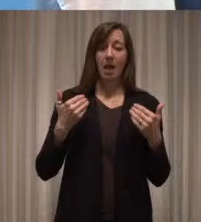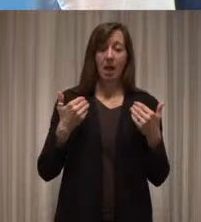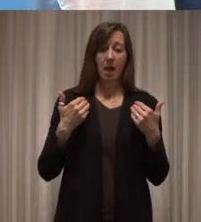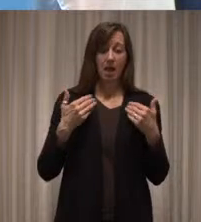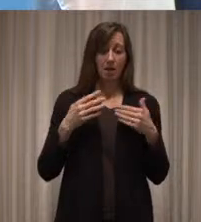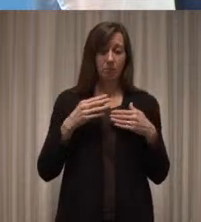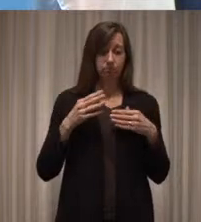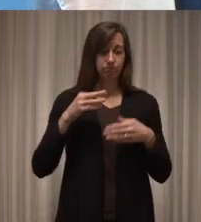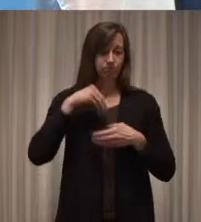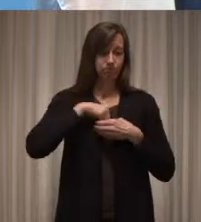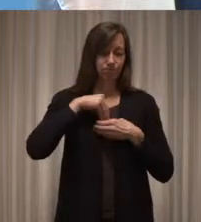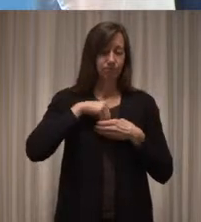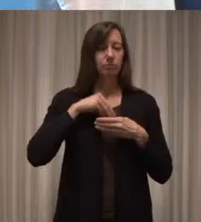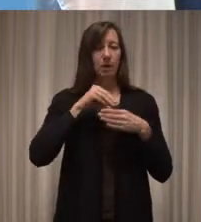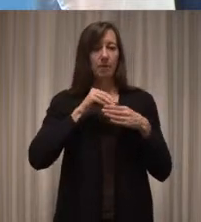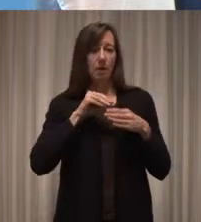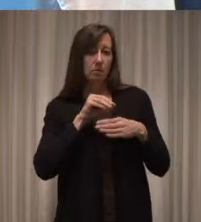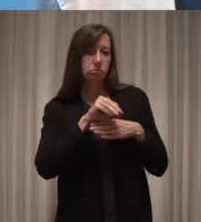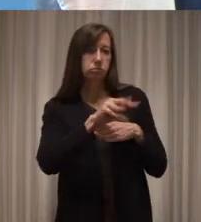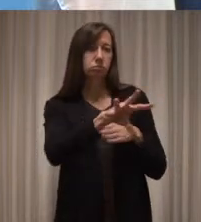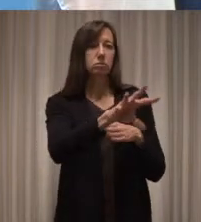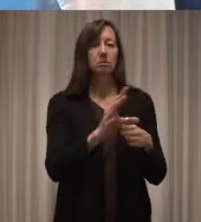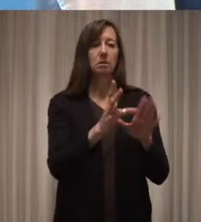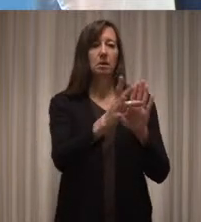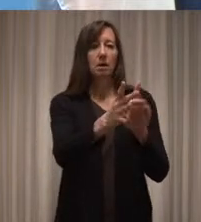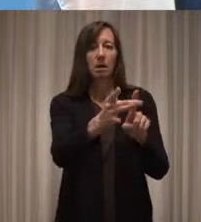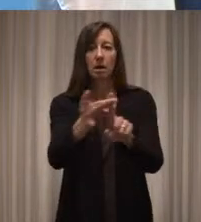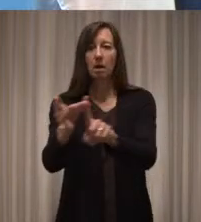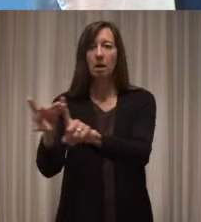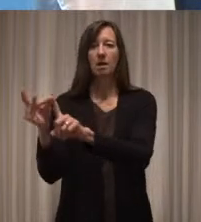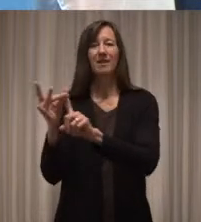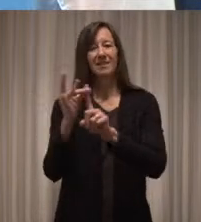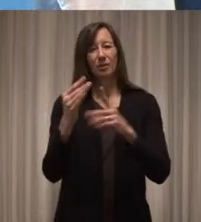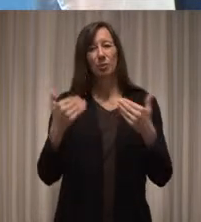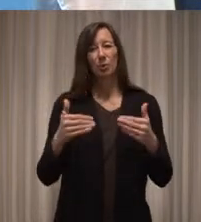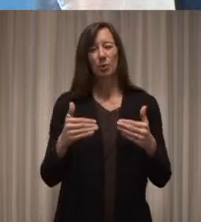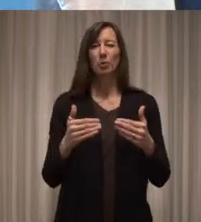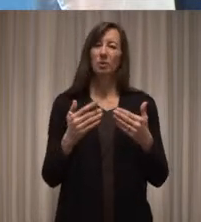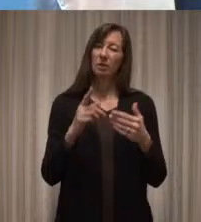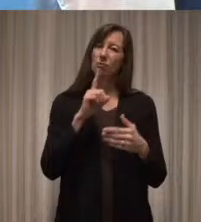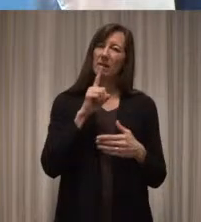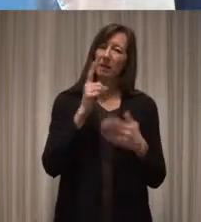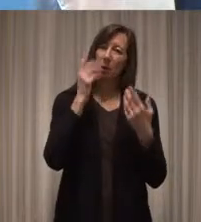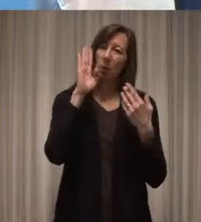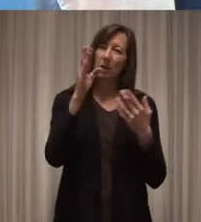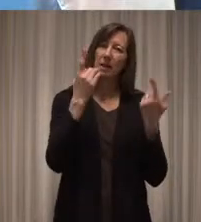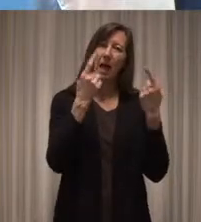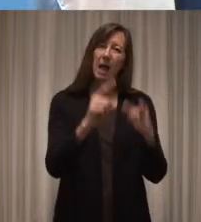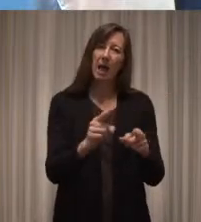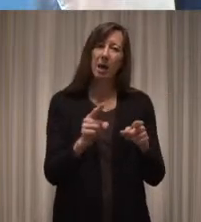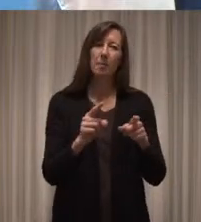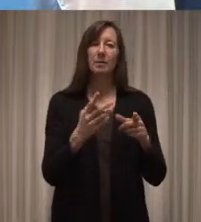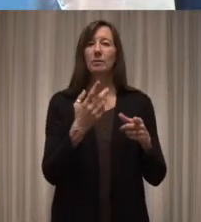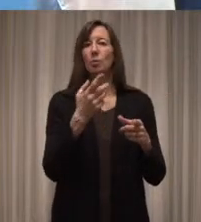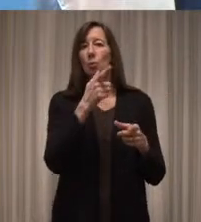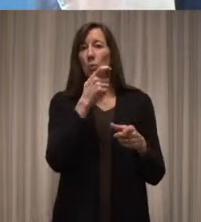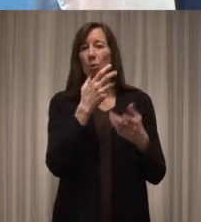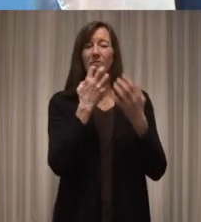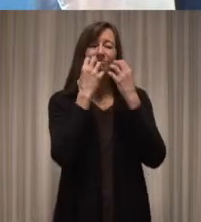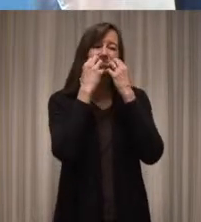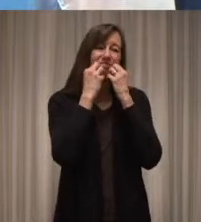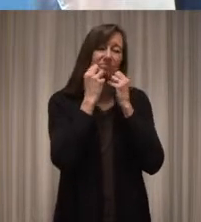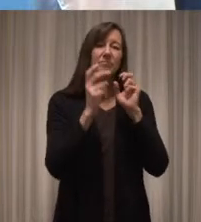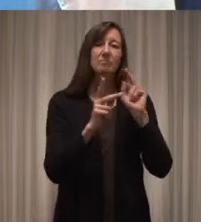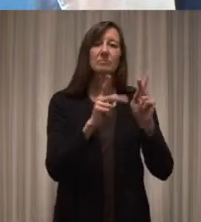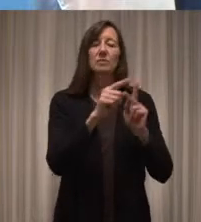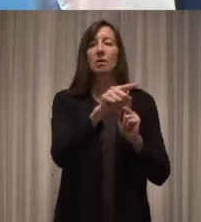then putting at risk and putting really the whole community at risk. As just a reminder of this, and you know, I hate to